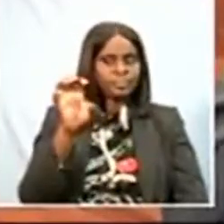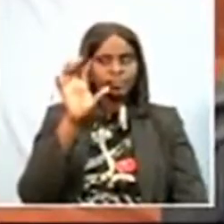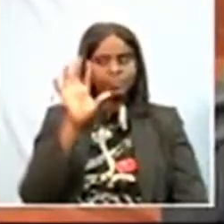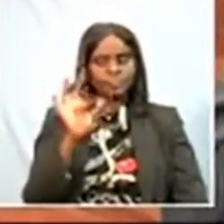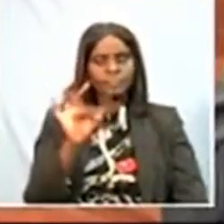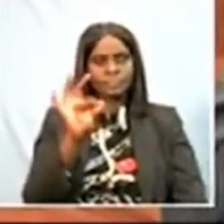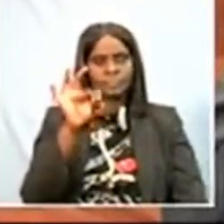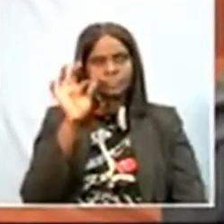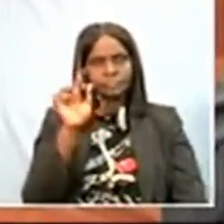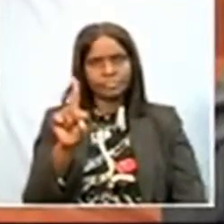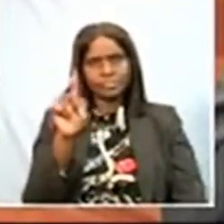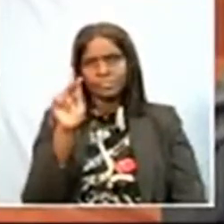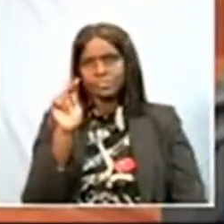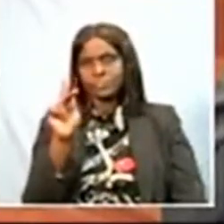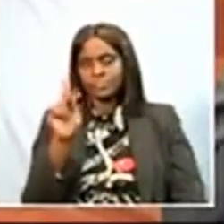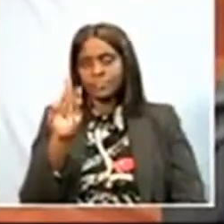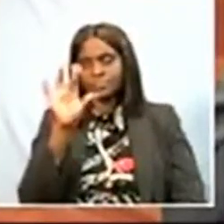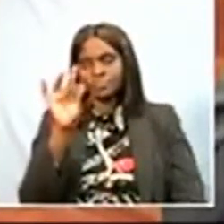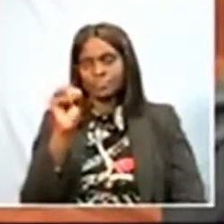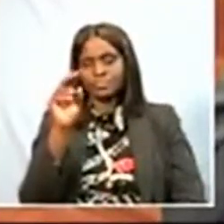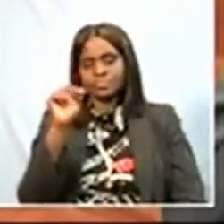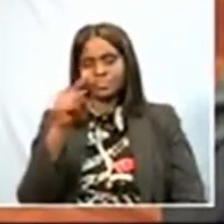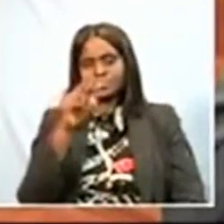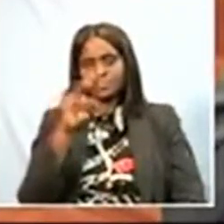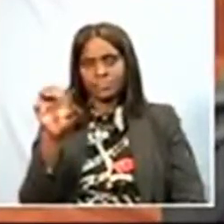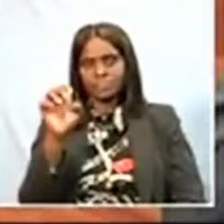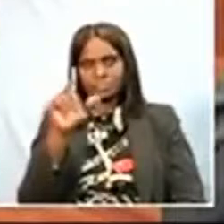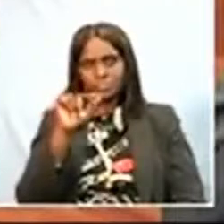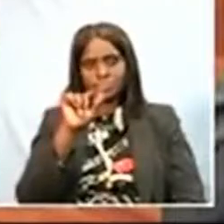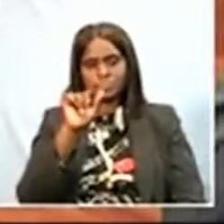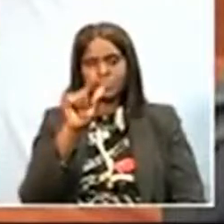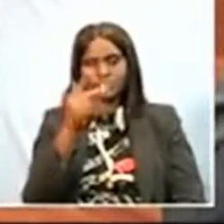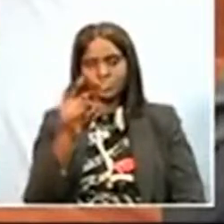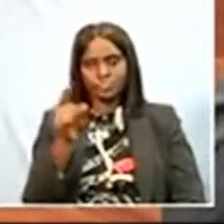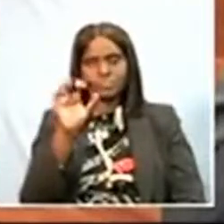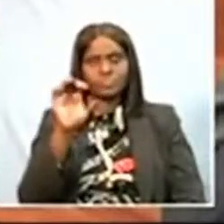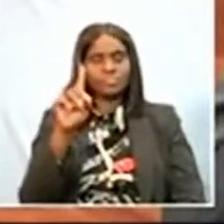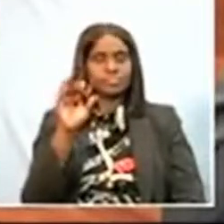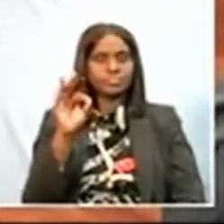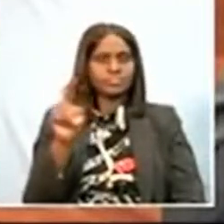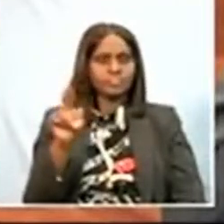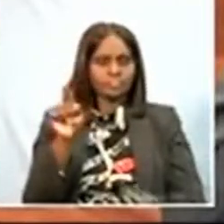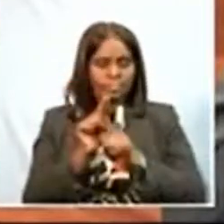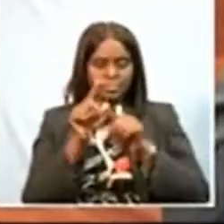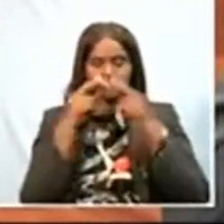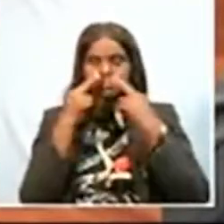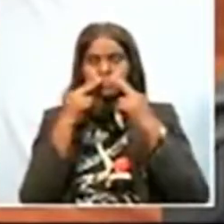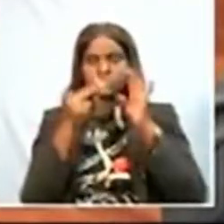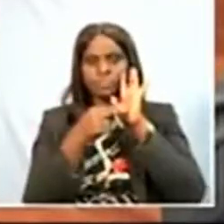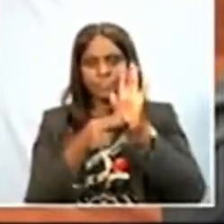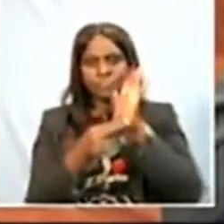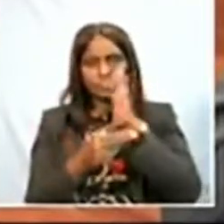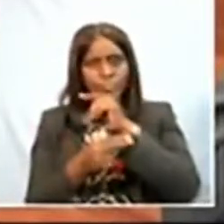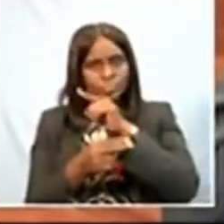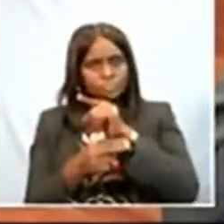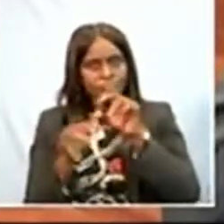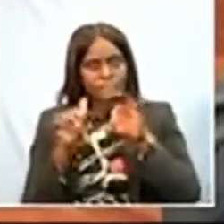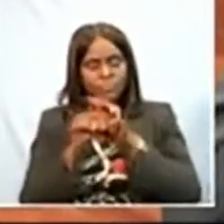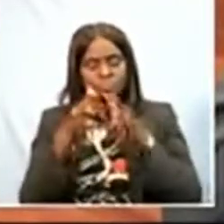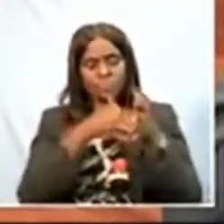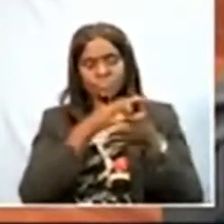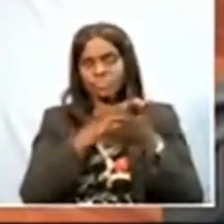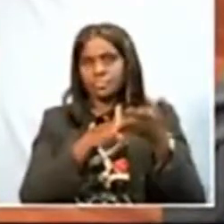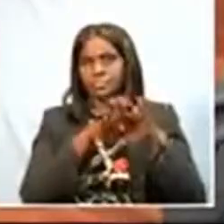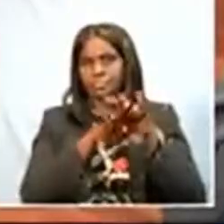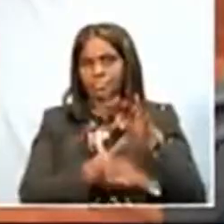9,702,691 kwacha 8 ngwe 2023 CDF, and the results are as shown in the table